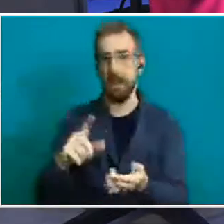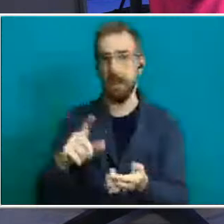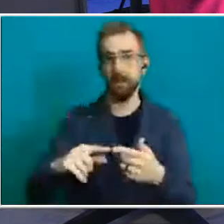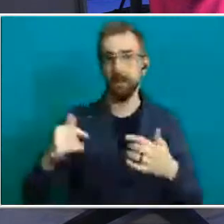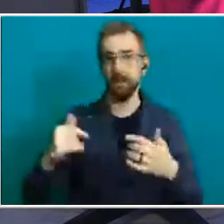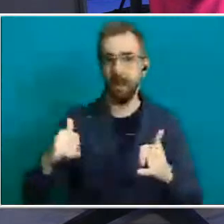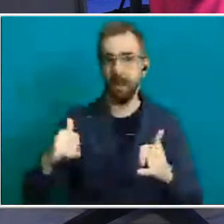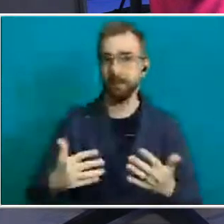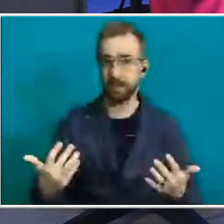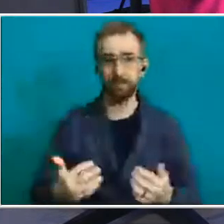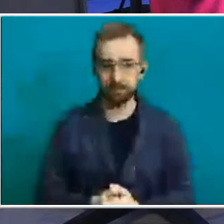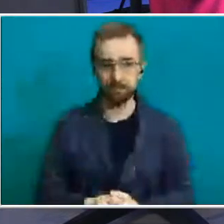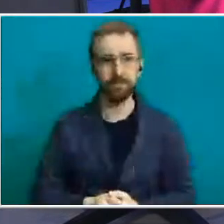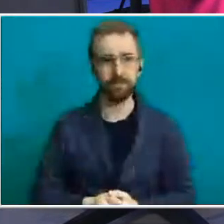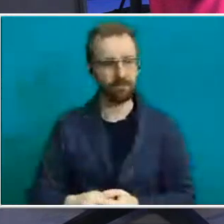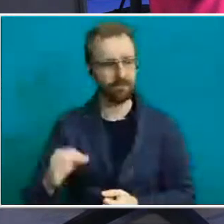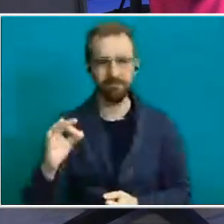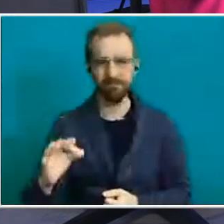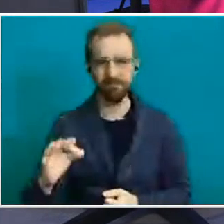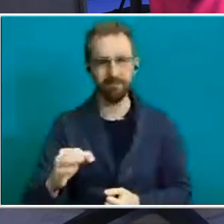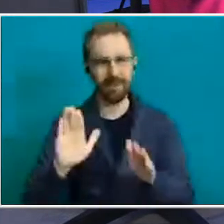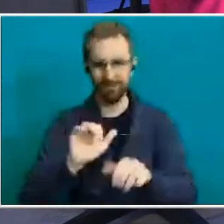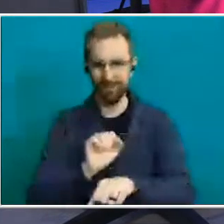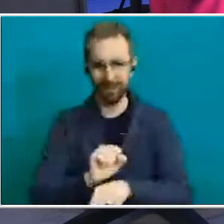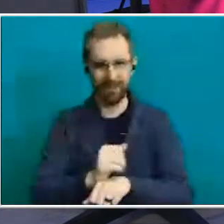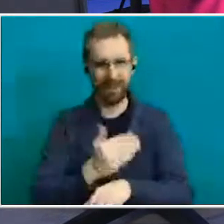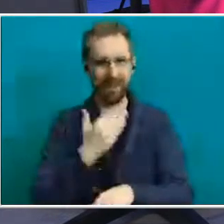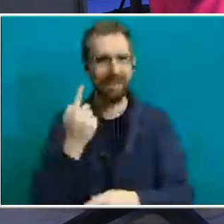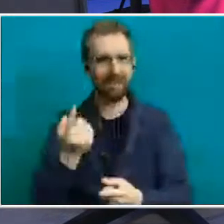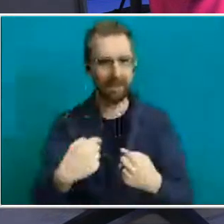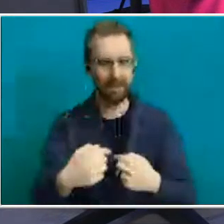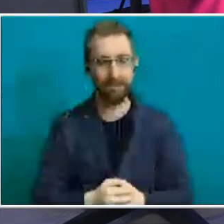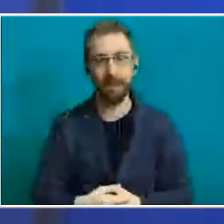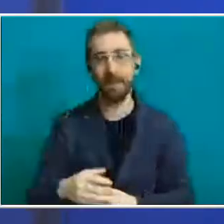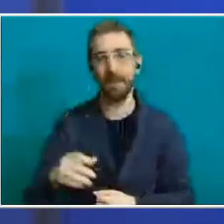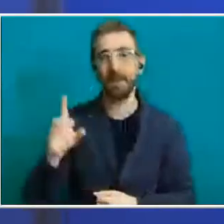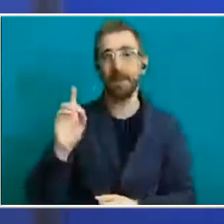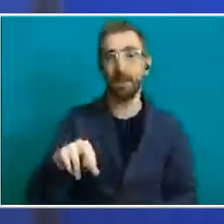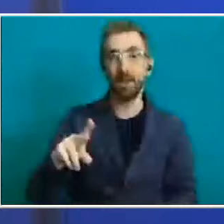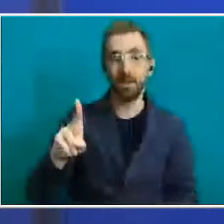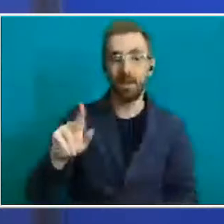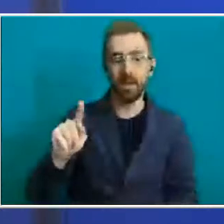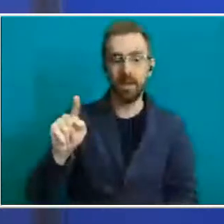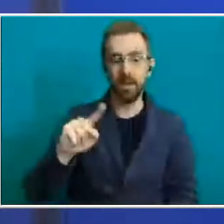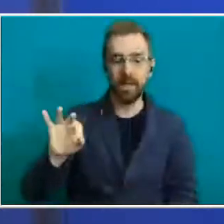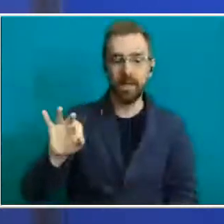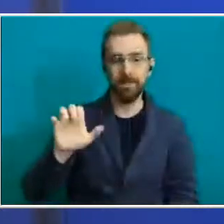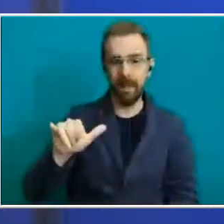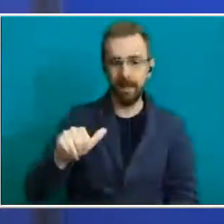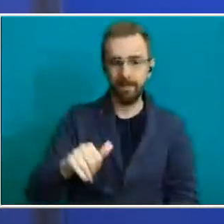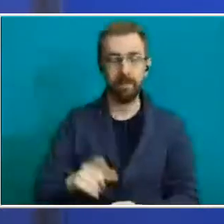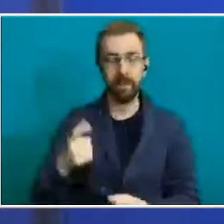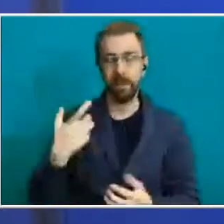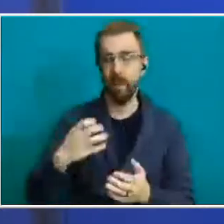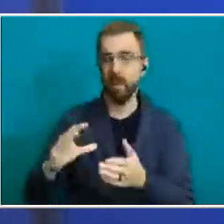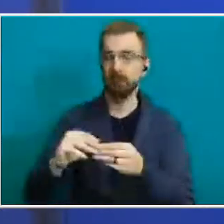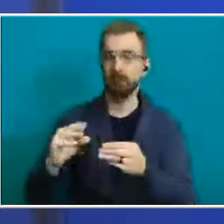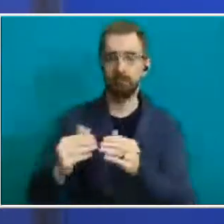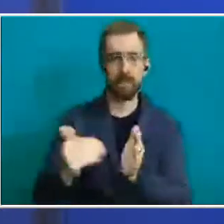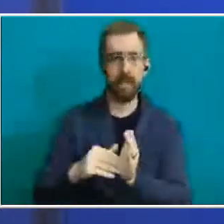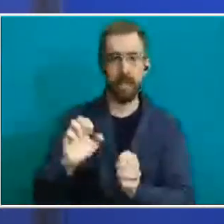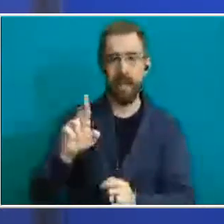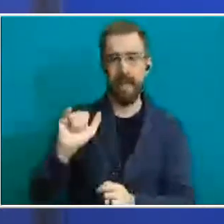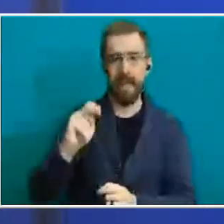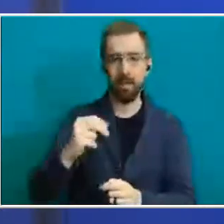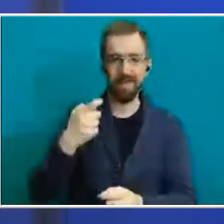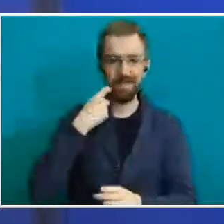Well, fantastic. Done a great job. Thanks for being here. Dr. Katzwey? I'd just re-echo what Aaron said, and I think one of